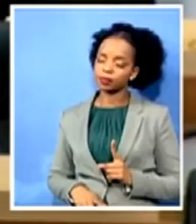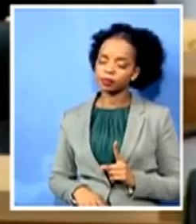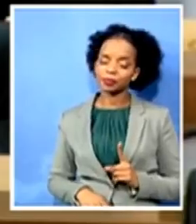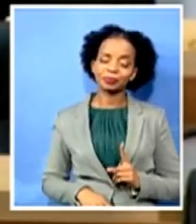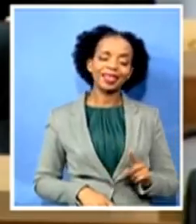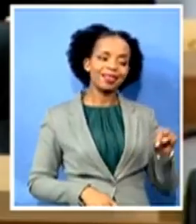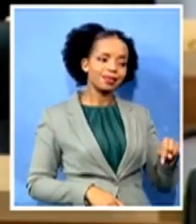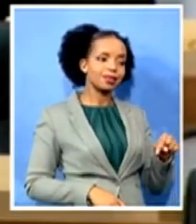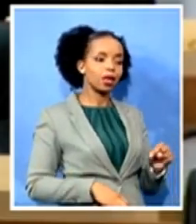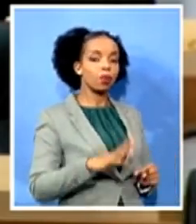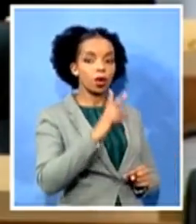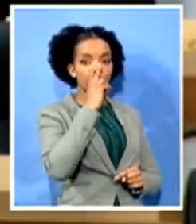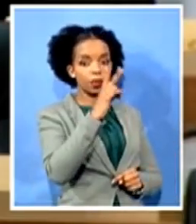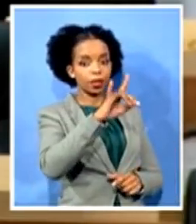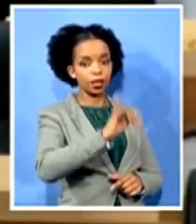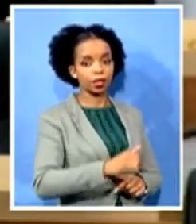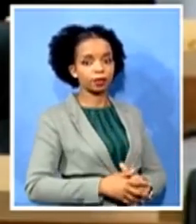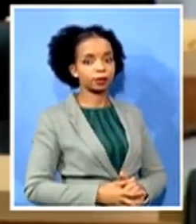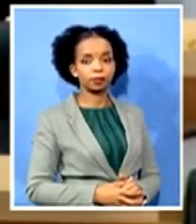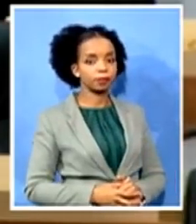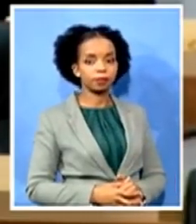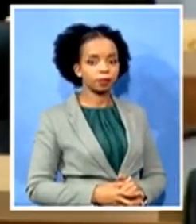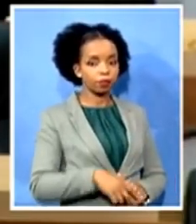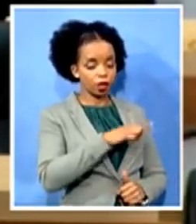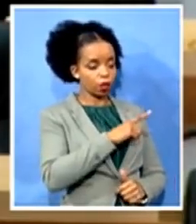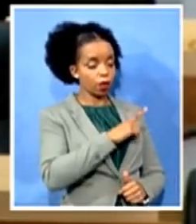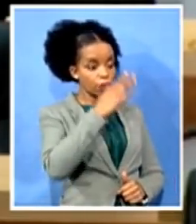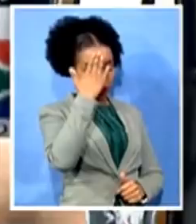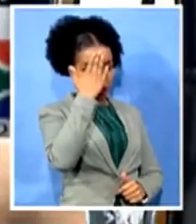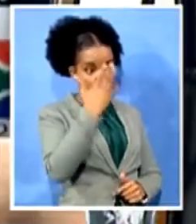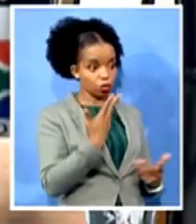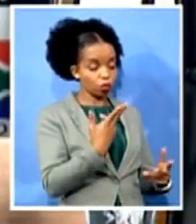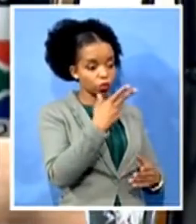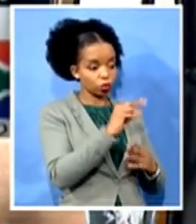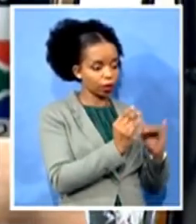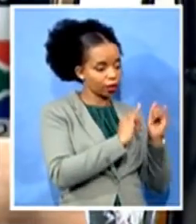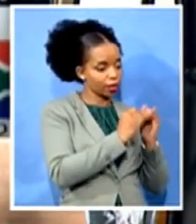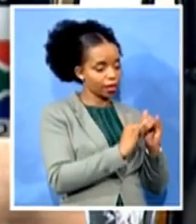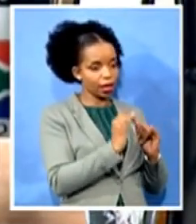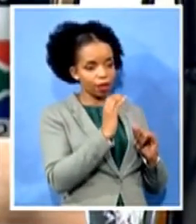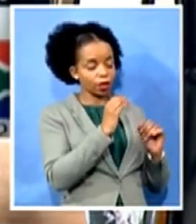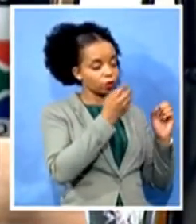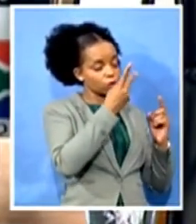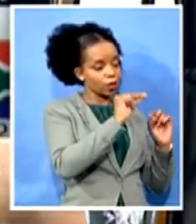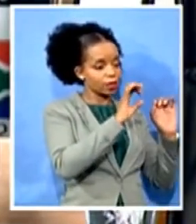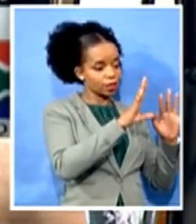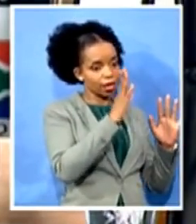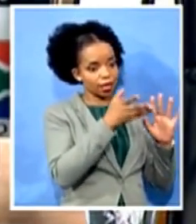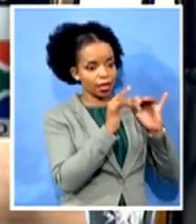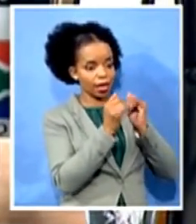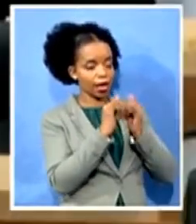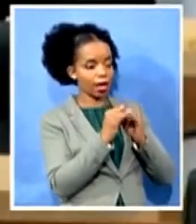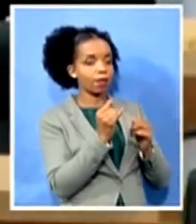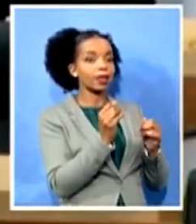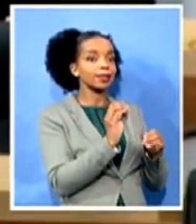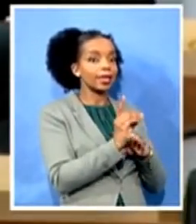2010-2011 new database, new contractors were admitted. Correct. That's correct, Chair. There is no